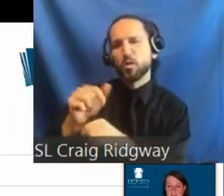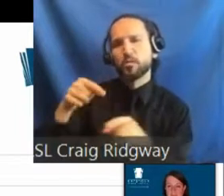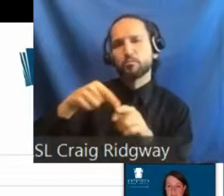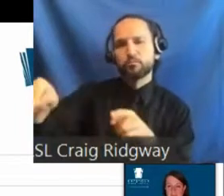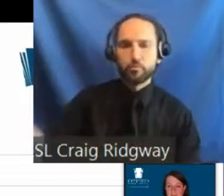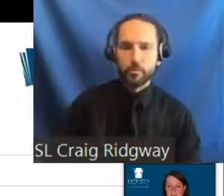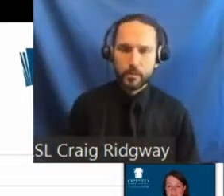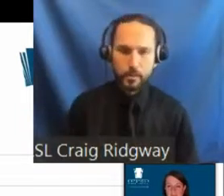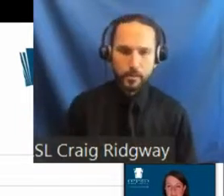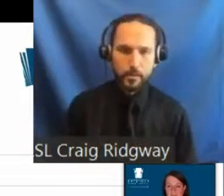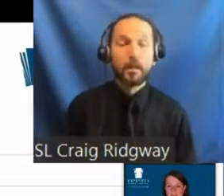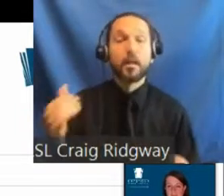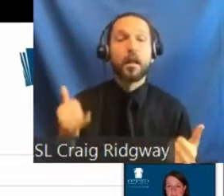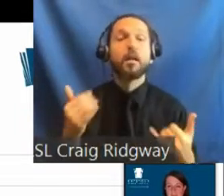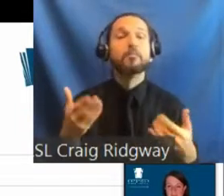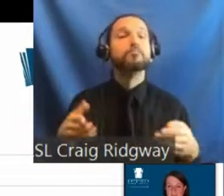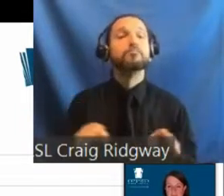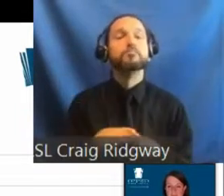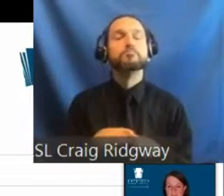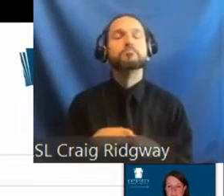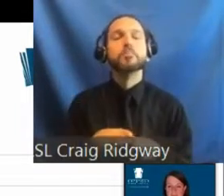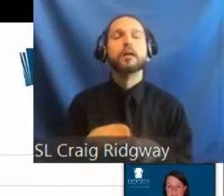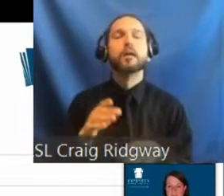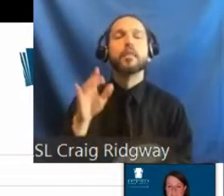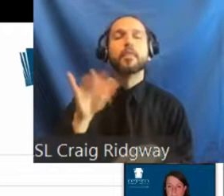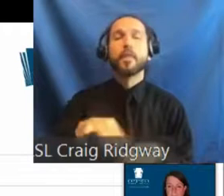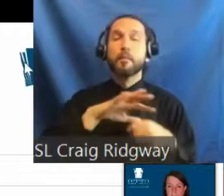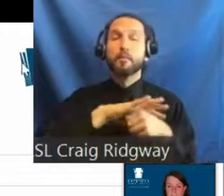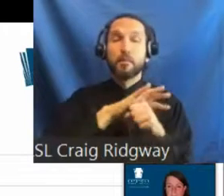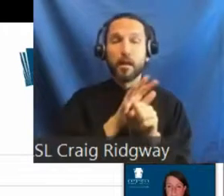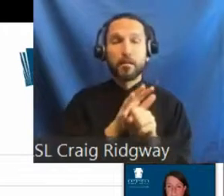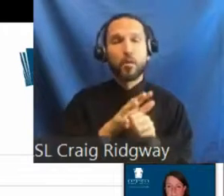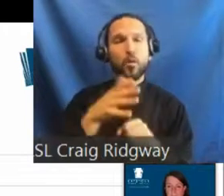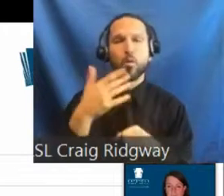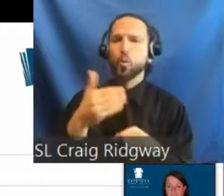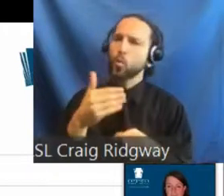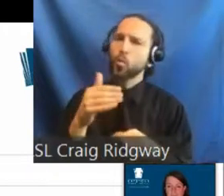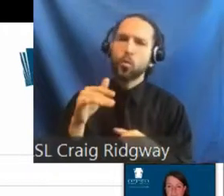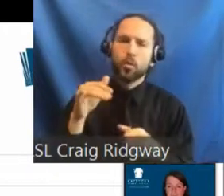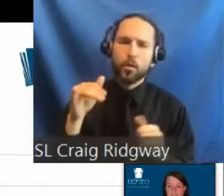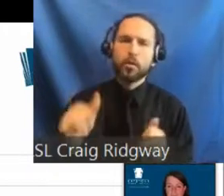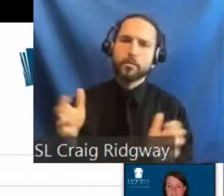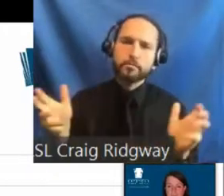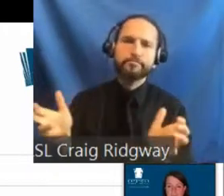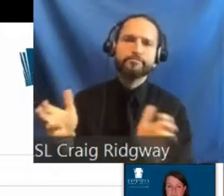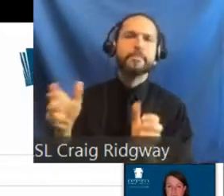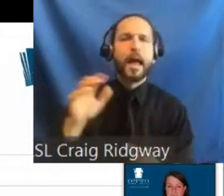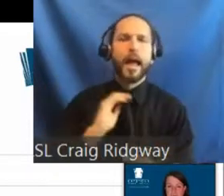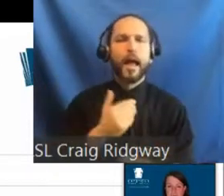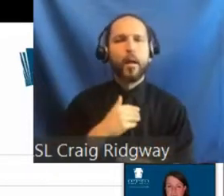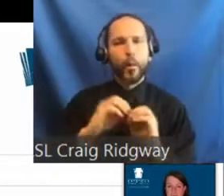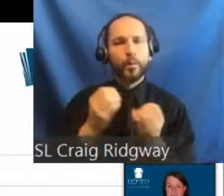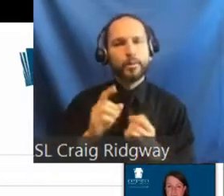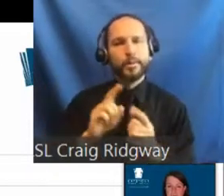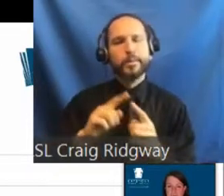In closing, the COVID-19 pandemic has driven our entire organization to redesign our supports to